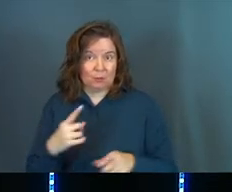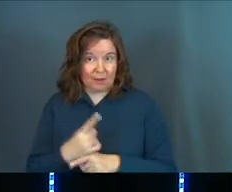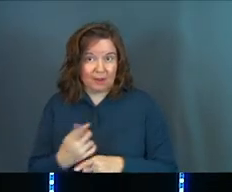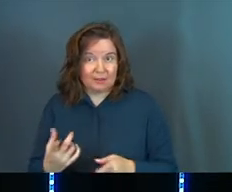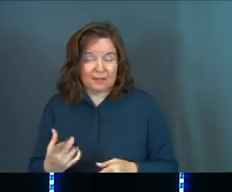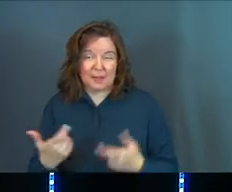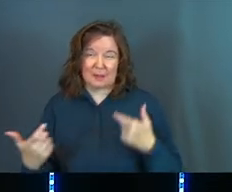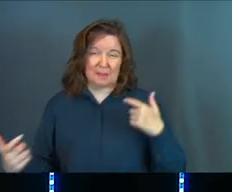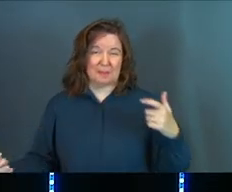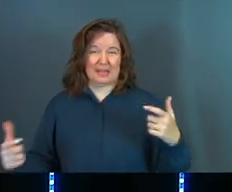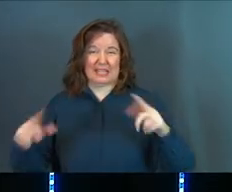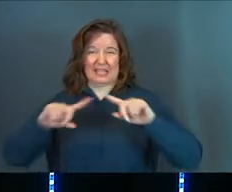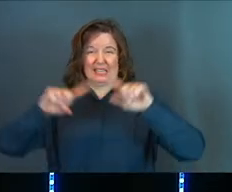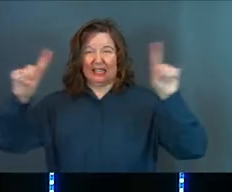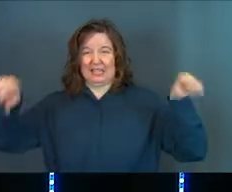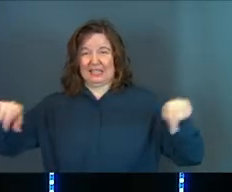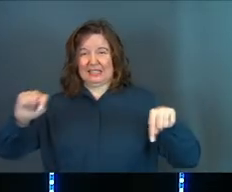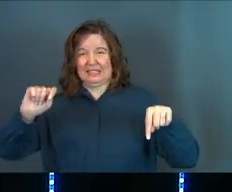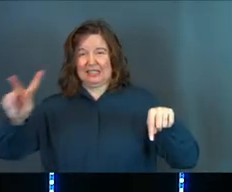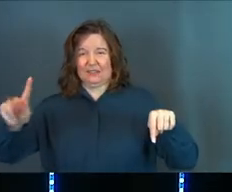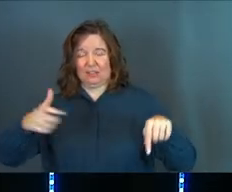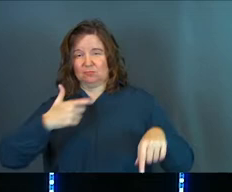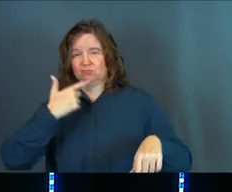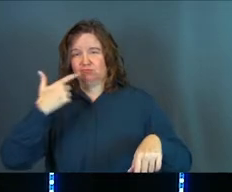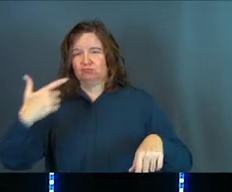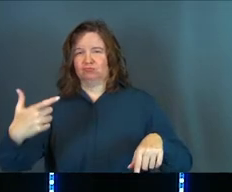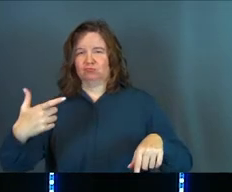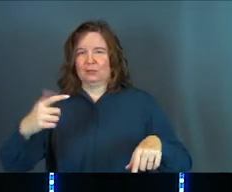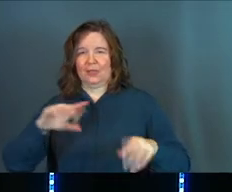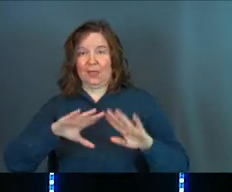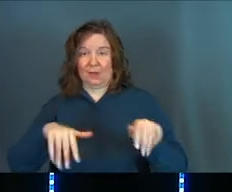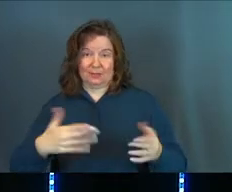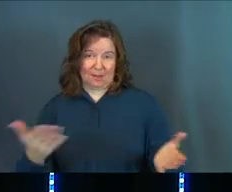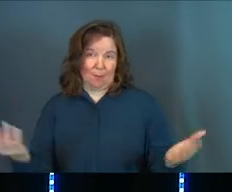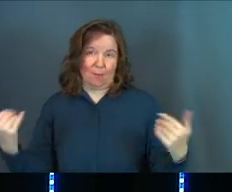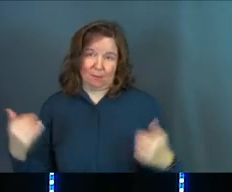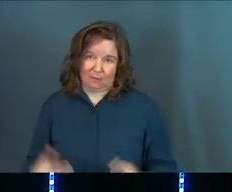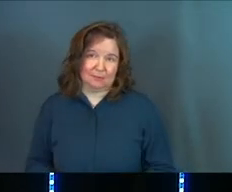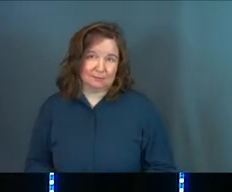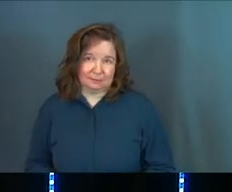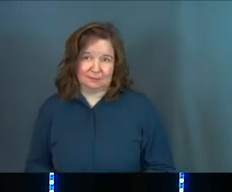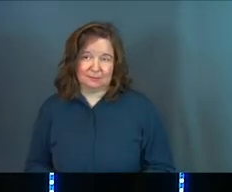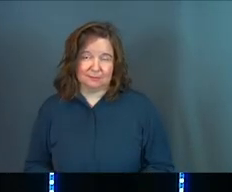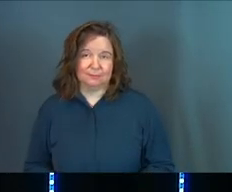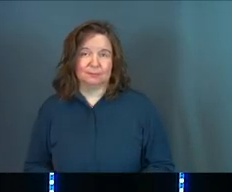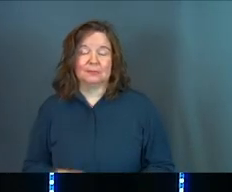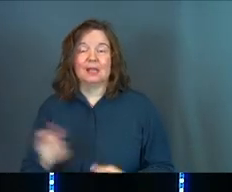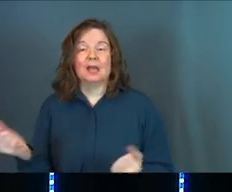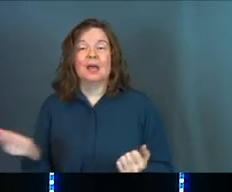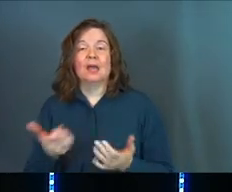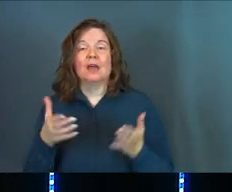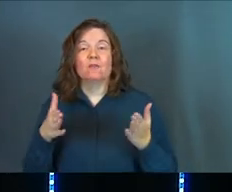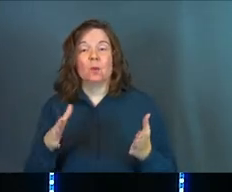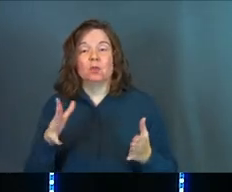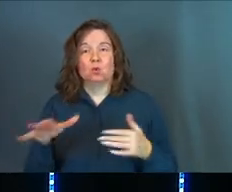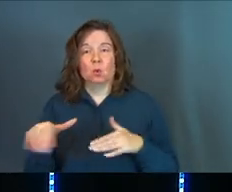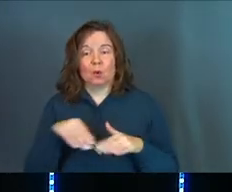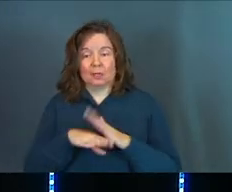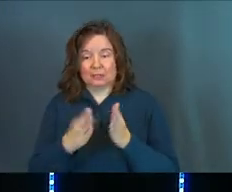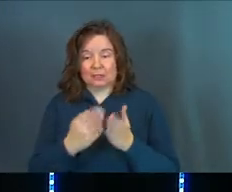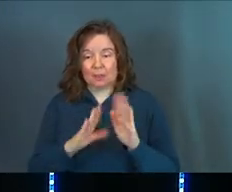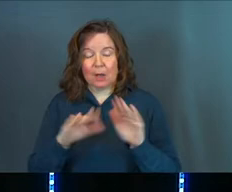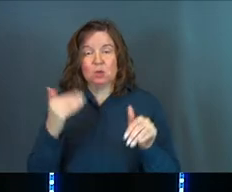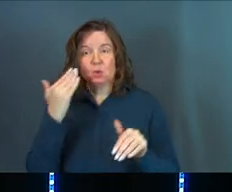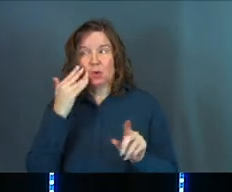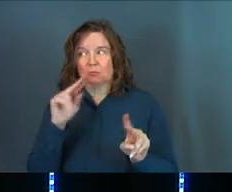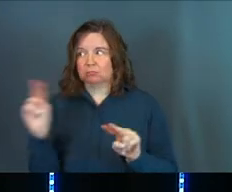Right? Big screen TV at Zacchaeus' house. Come on. Right? Every way that you walk into somebody's